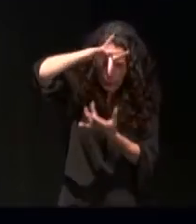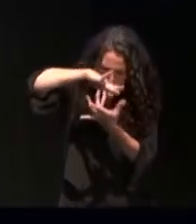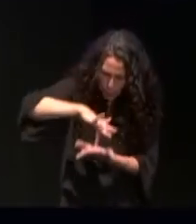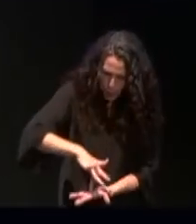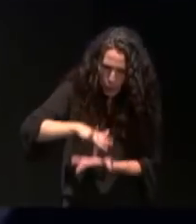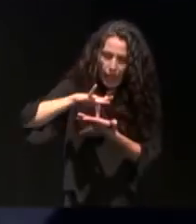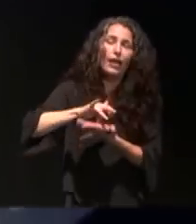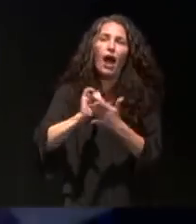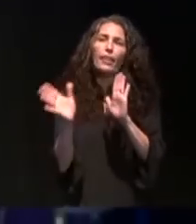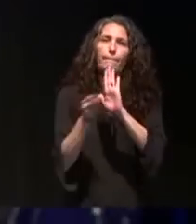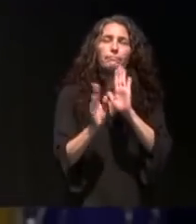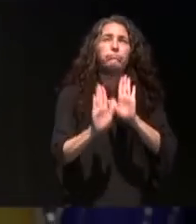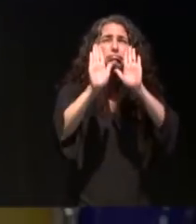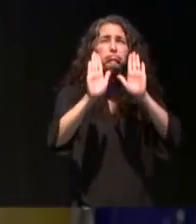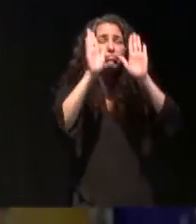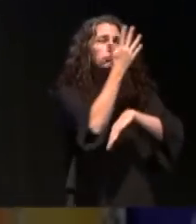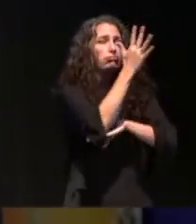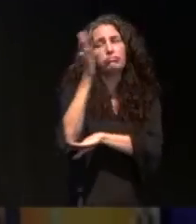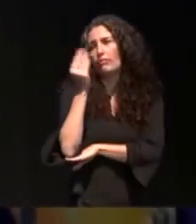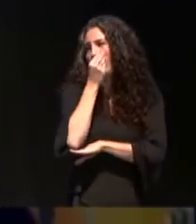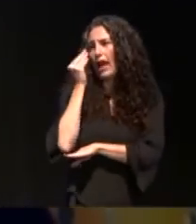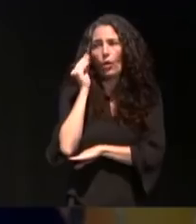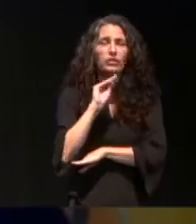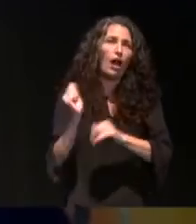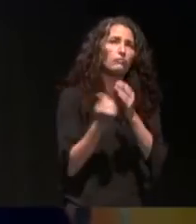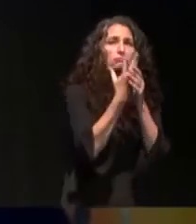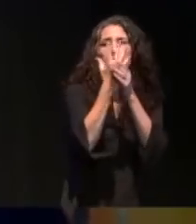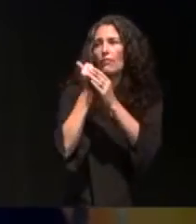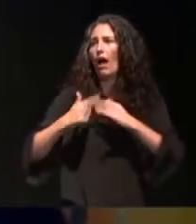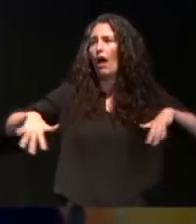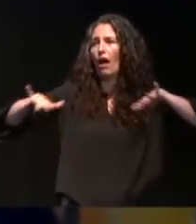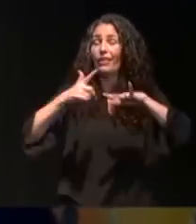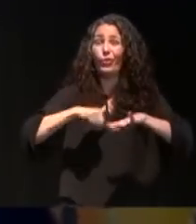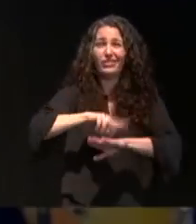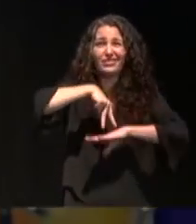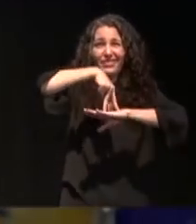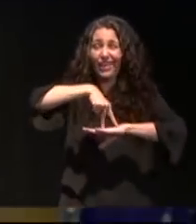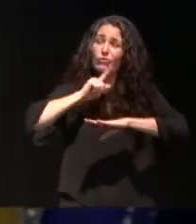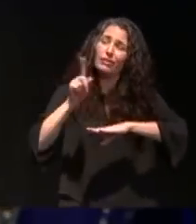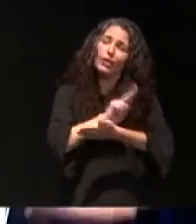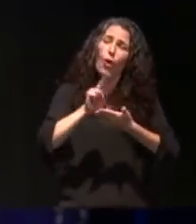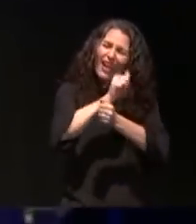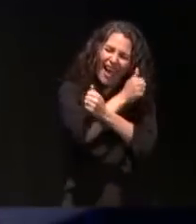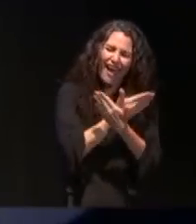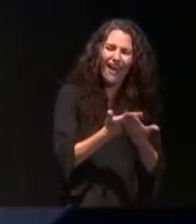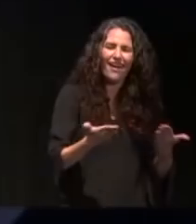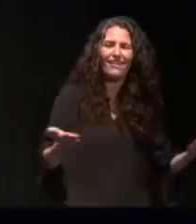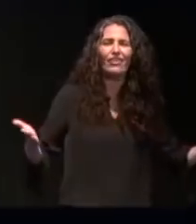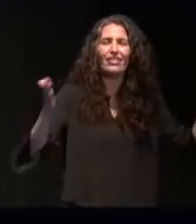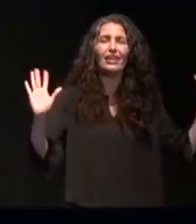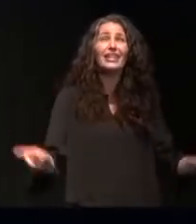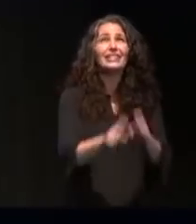and the magnificent trees and flowers and foliage and ground upon which we stand being holy. Everything is